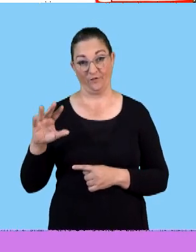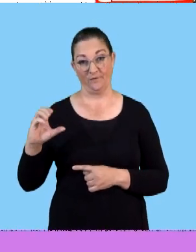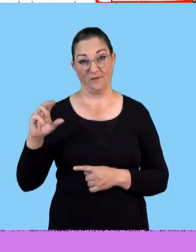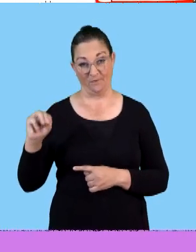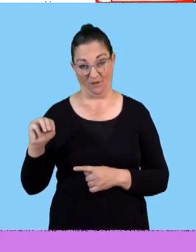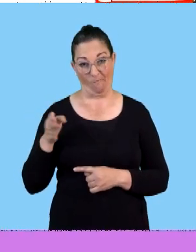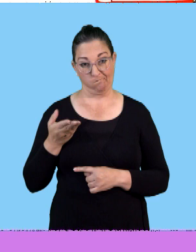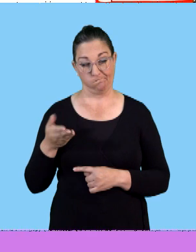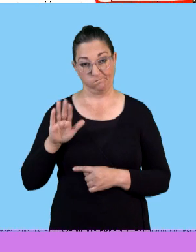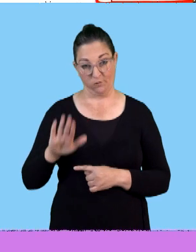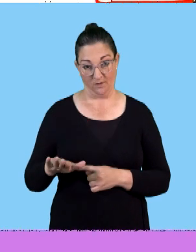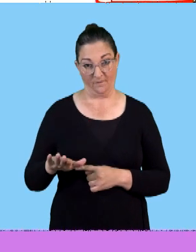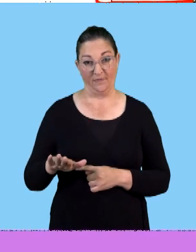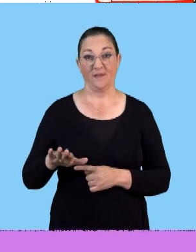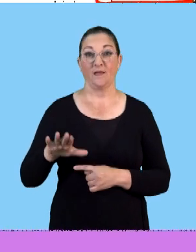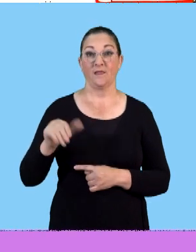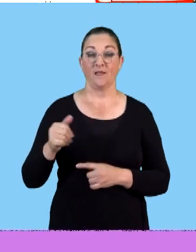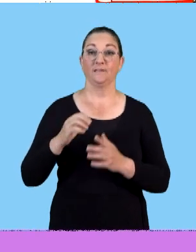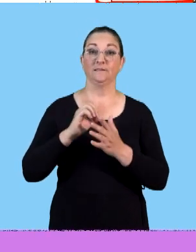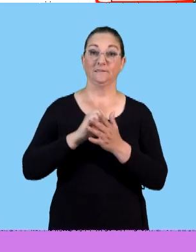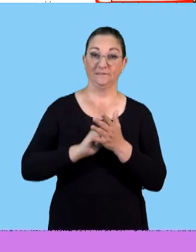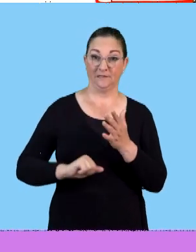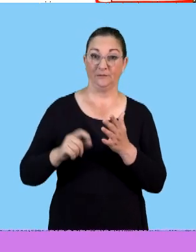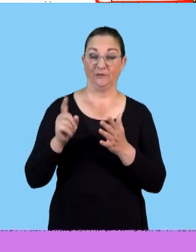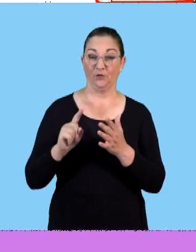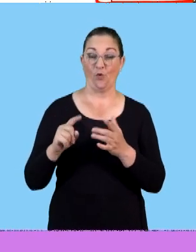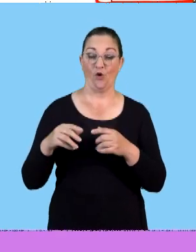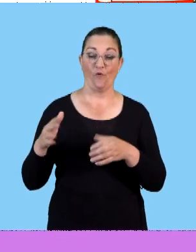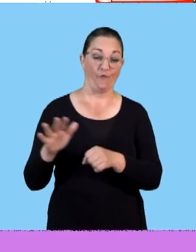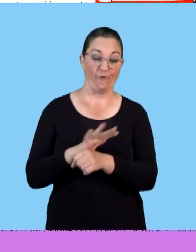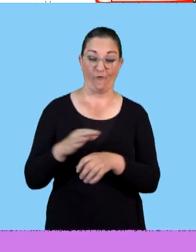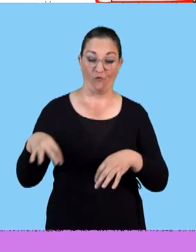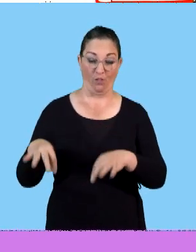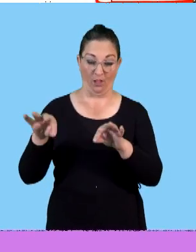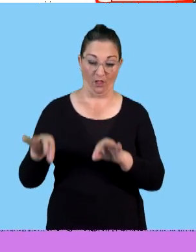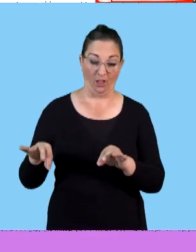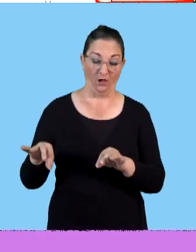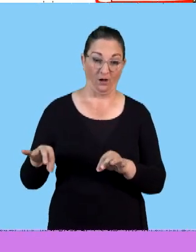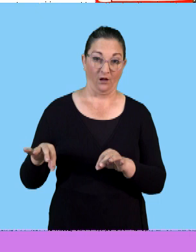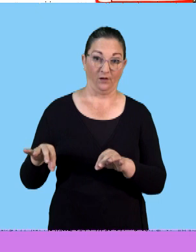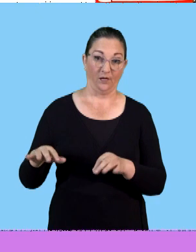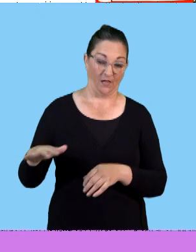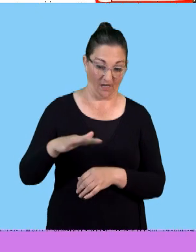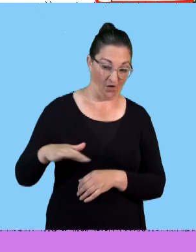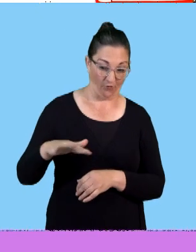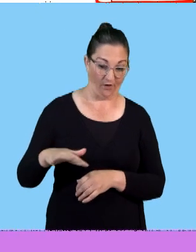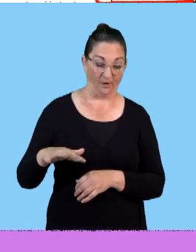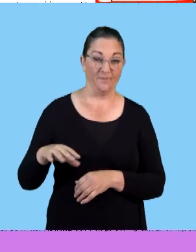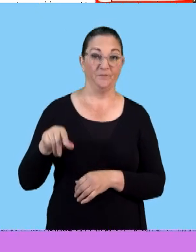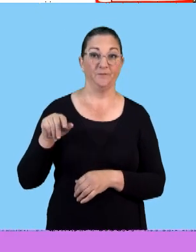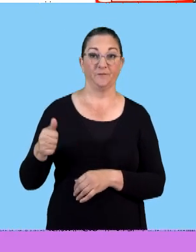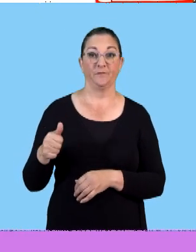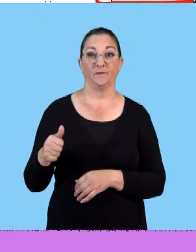55.25 square centimeters. Thereafter, I subtracted, right, it from the total area of